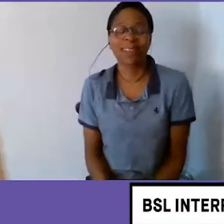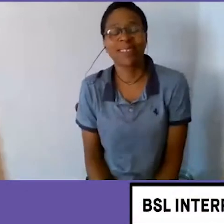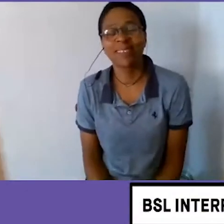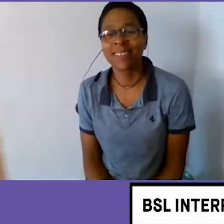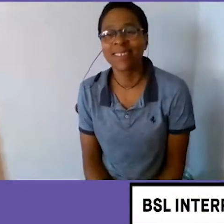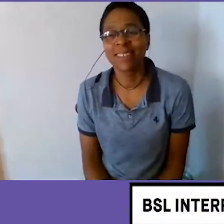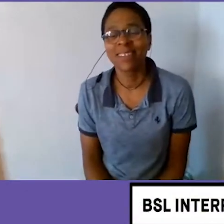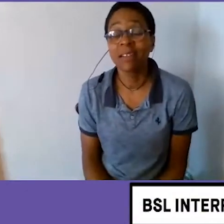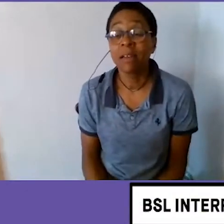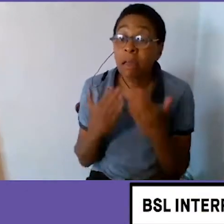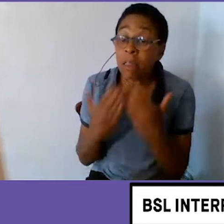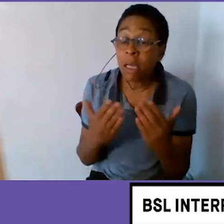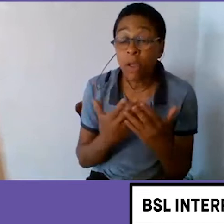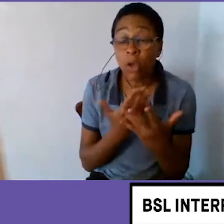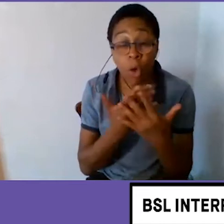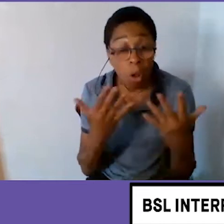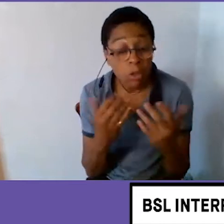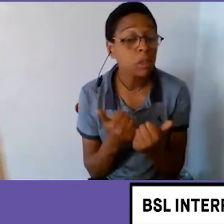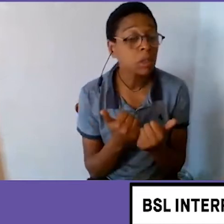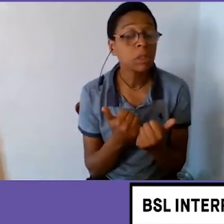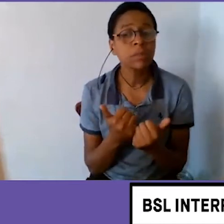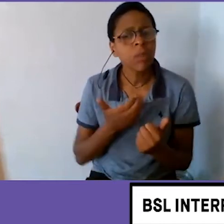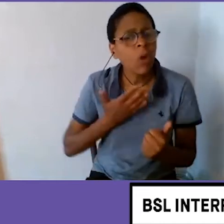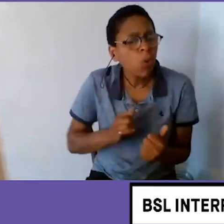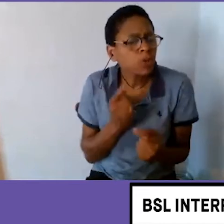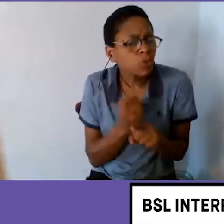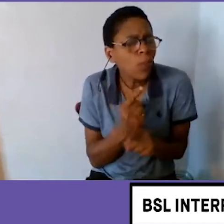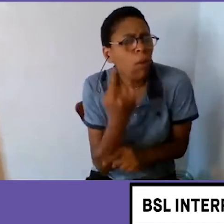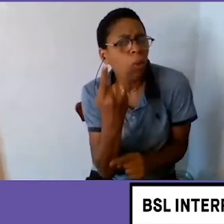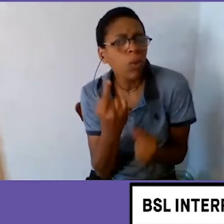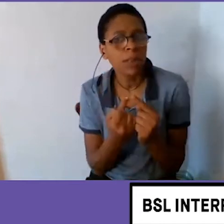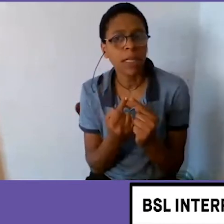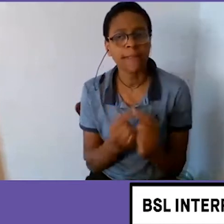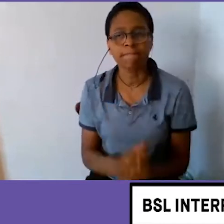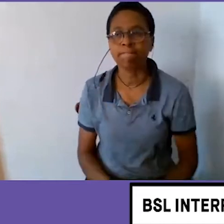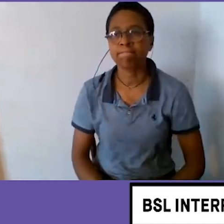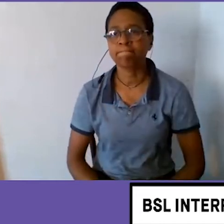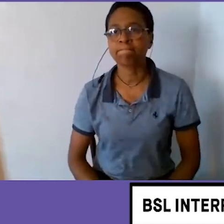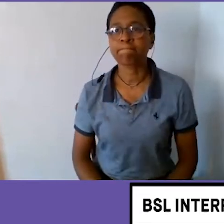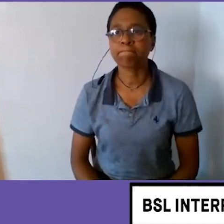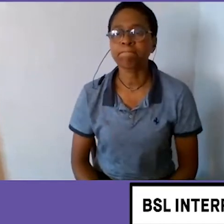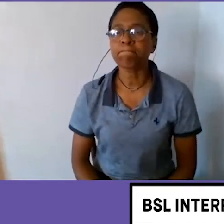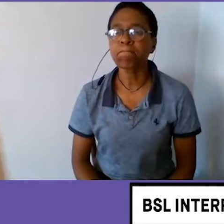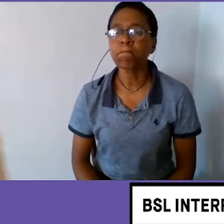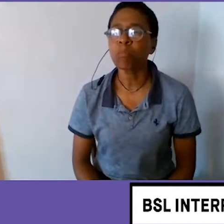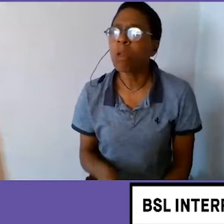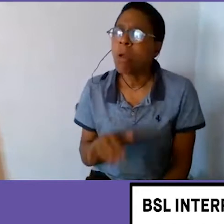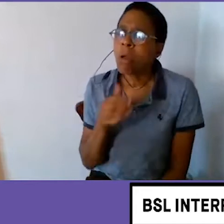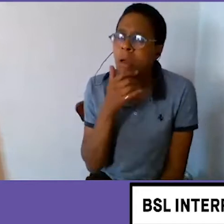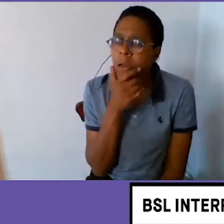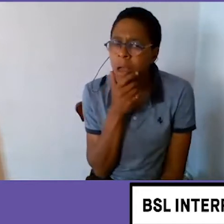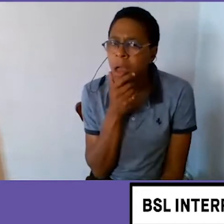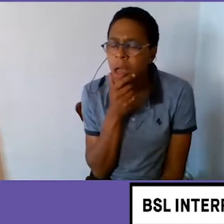very much. One thing I wanted to talk about, which seems to be maybe a